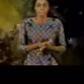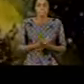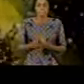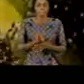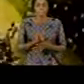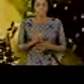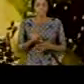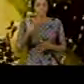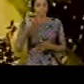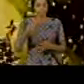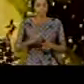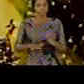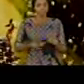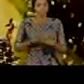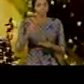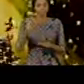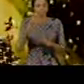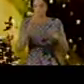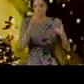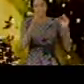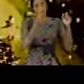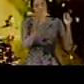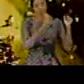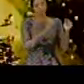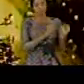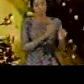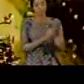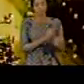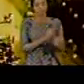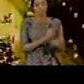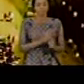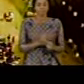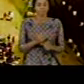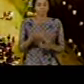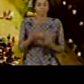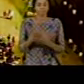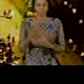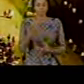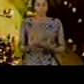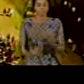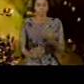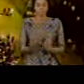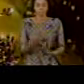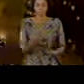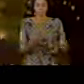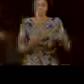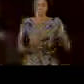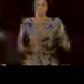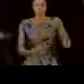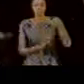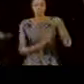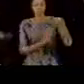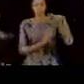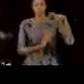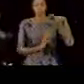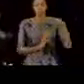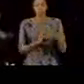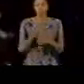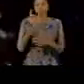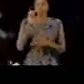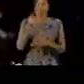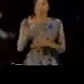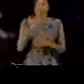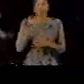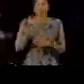I will walk by faith through the fire and the flame. You are